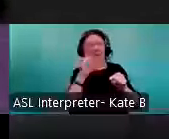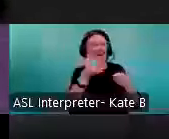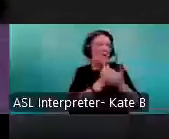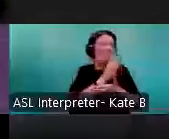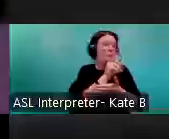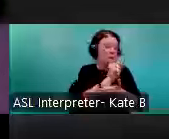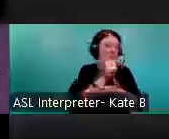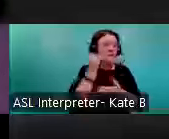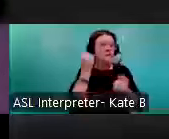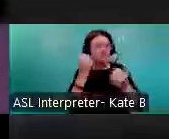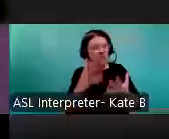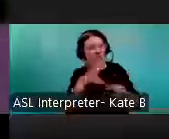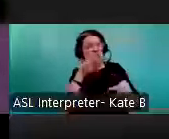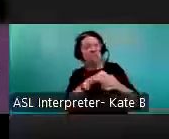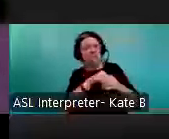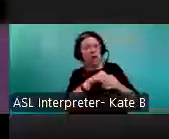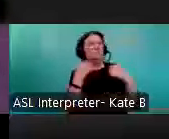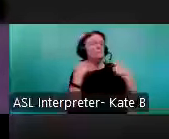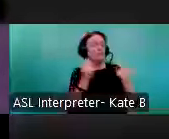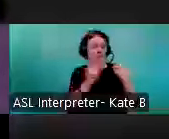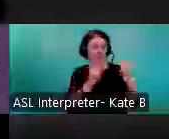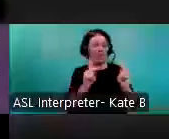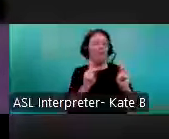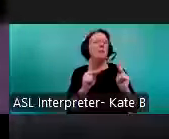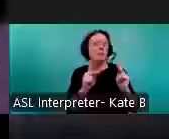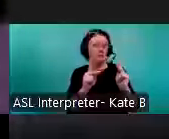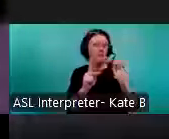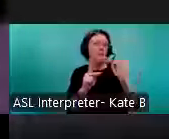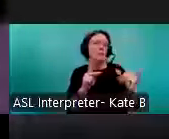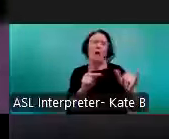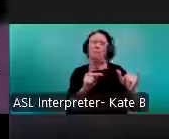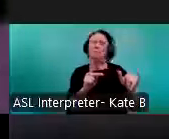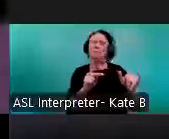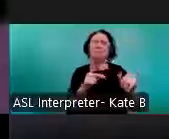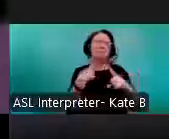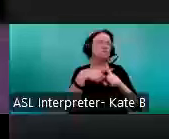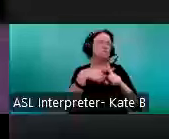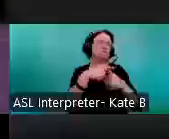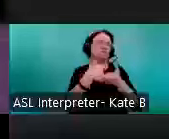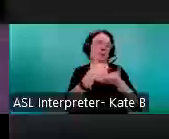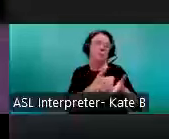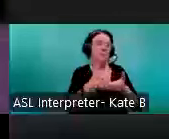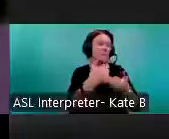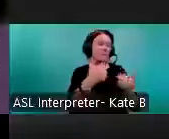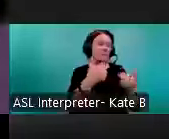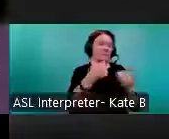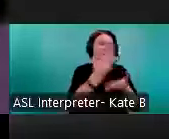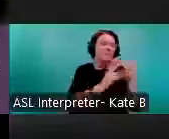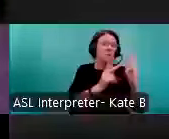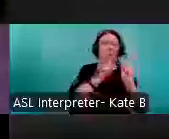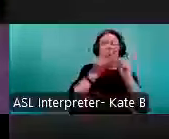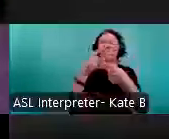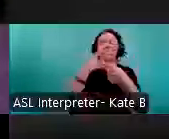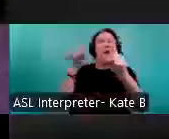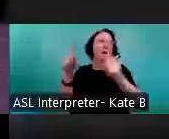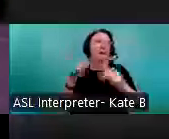driver and you want to get involved with that, that can be a huge difference between somebody being able to successfully vote and